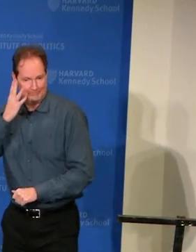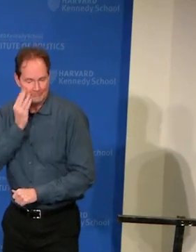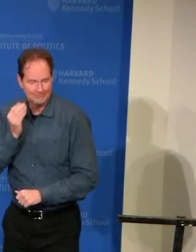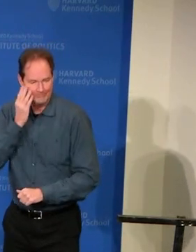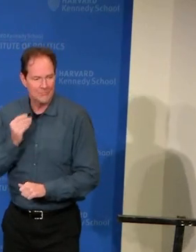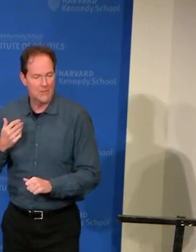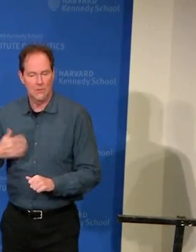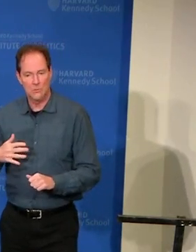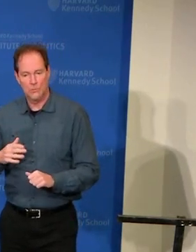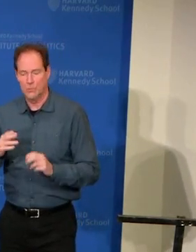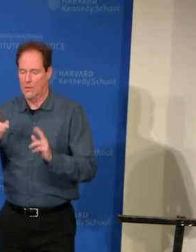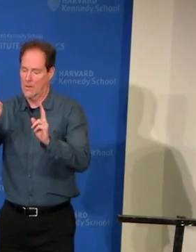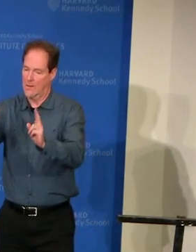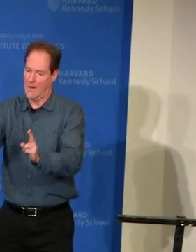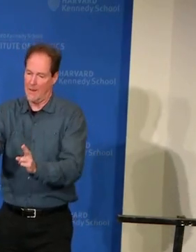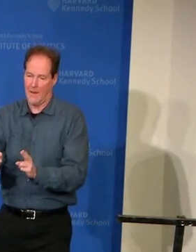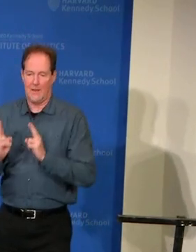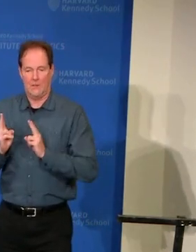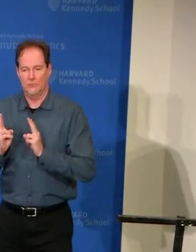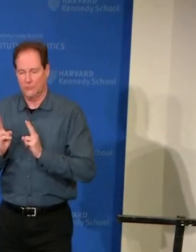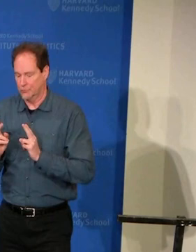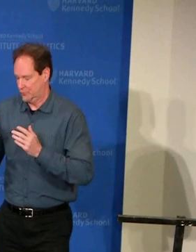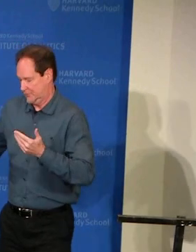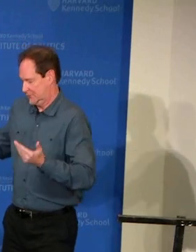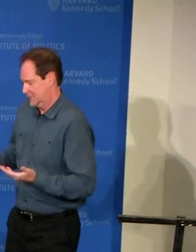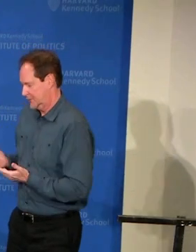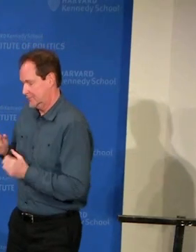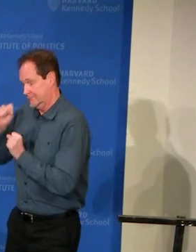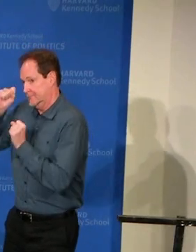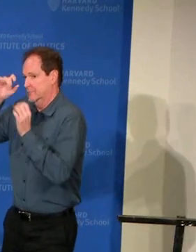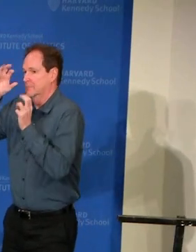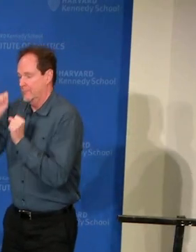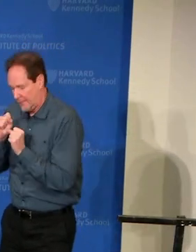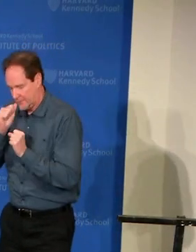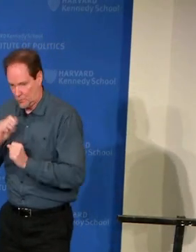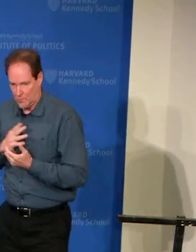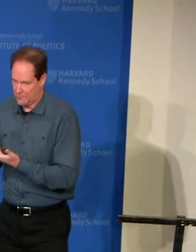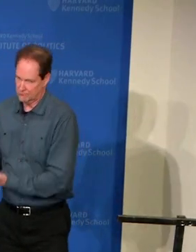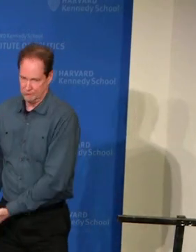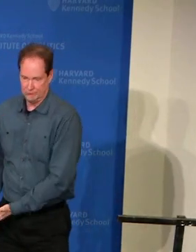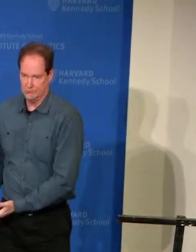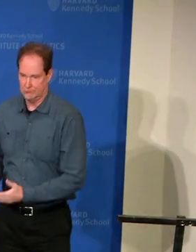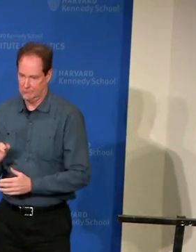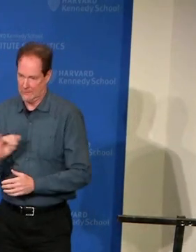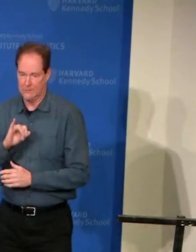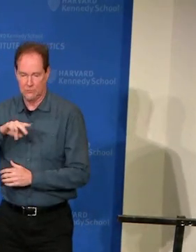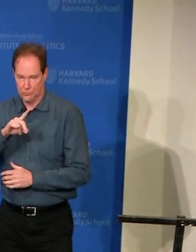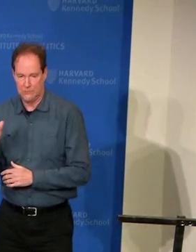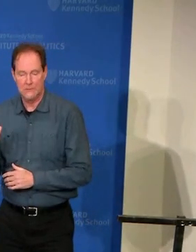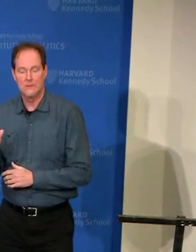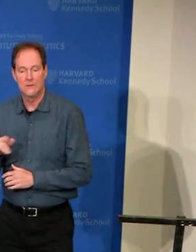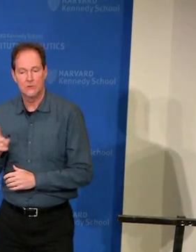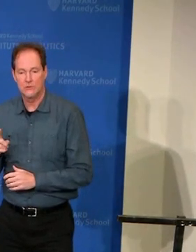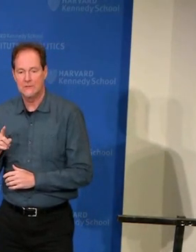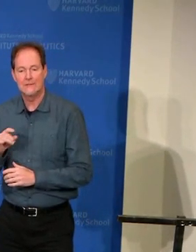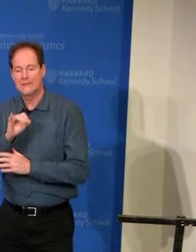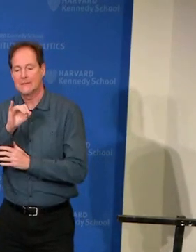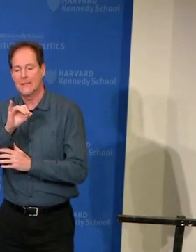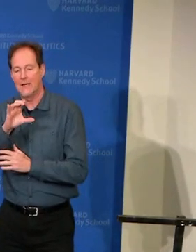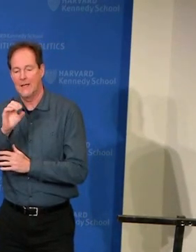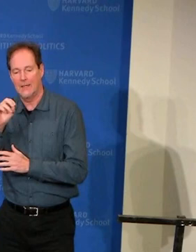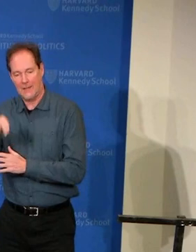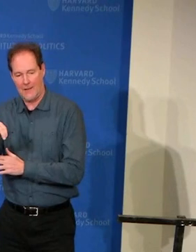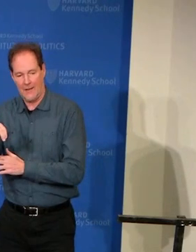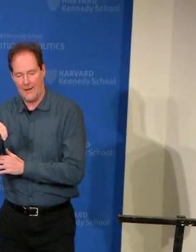it's such a great honor to be able to introduce an amazing woman like Judy. Judy is an icon,